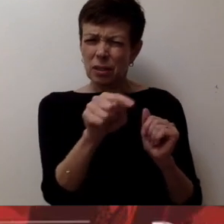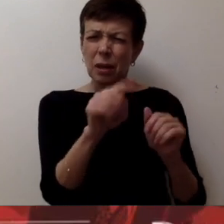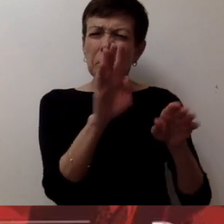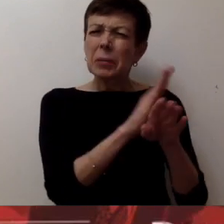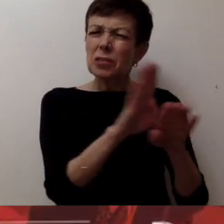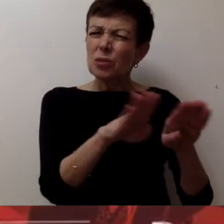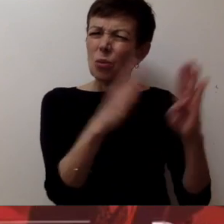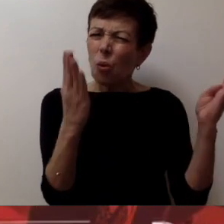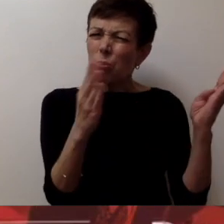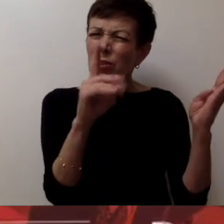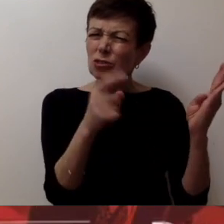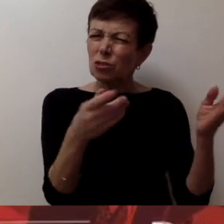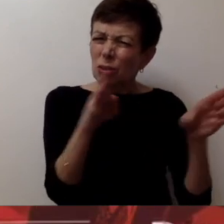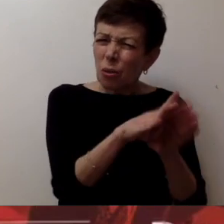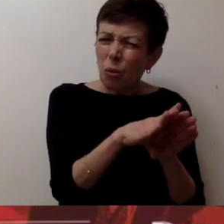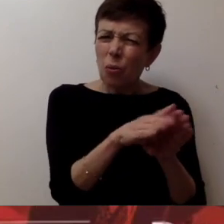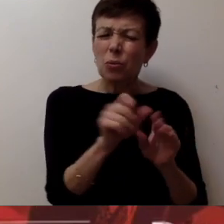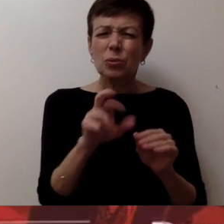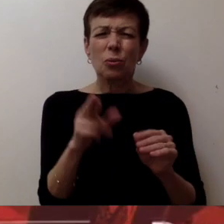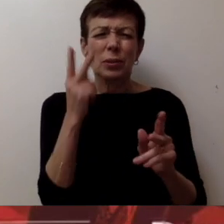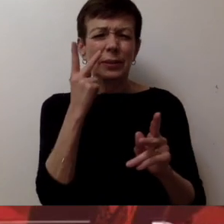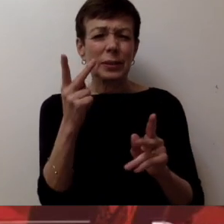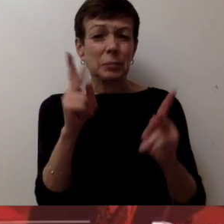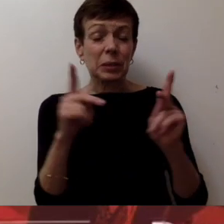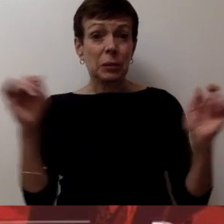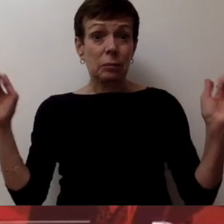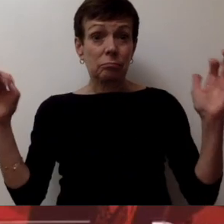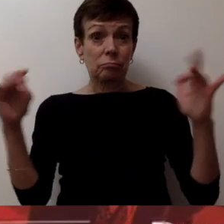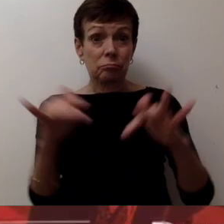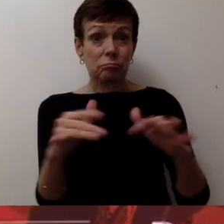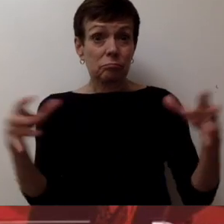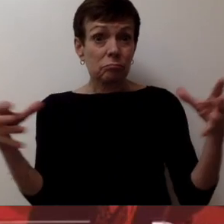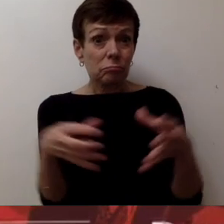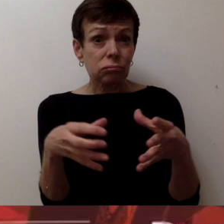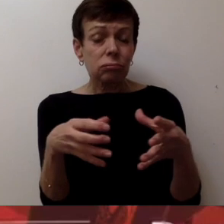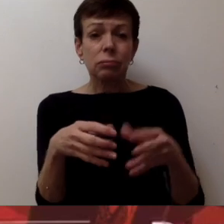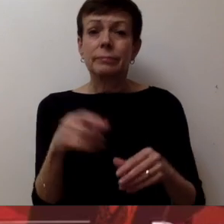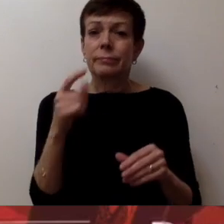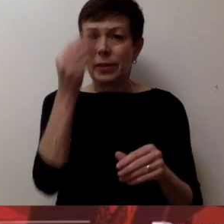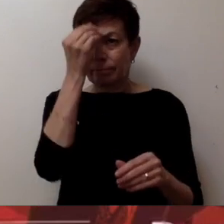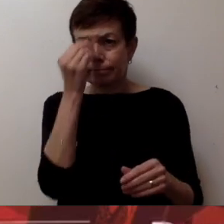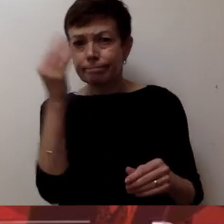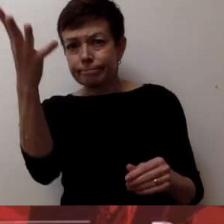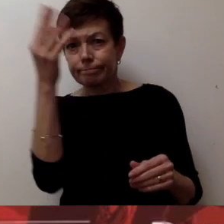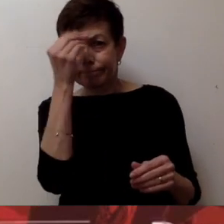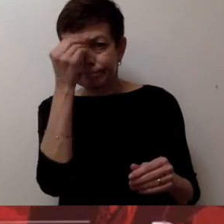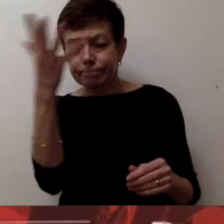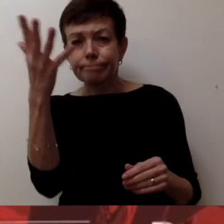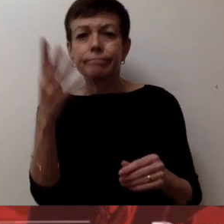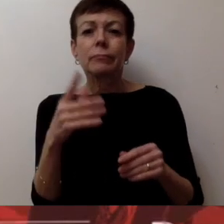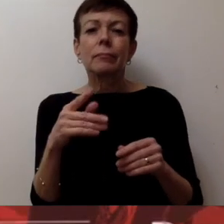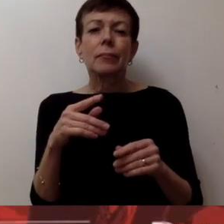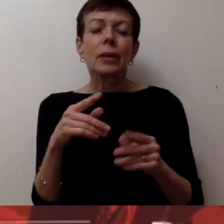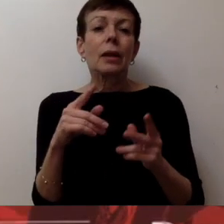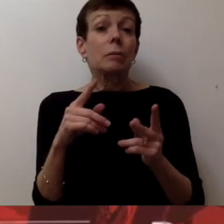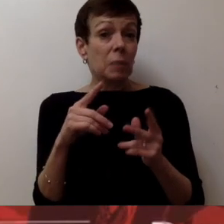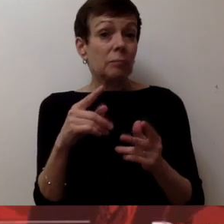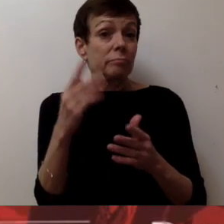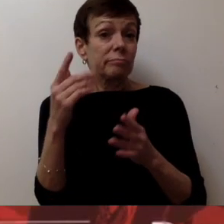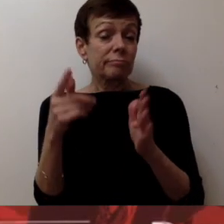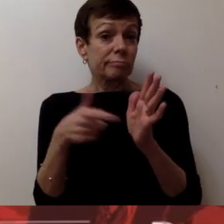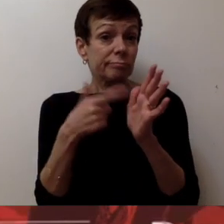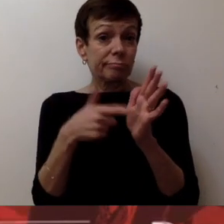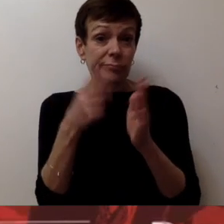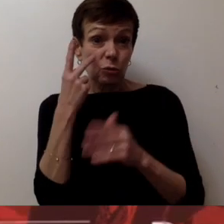from businesses and individuals. However, they are working with the RCMP and our municipal enforcement on matters that require additional